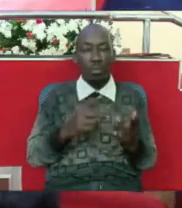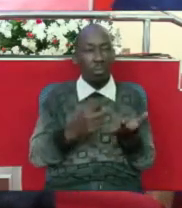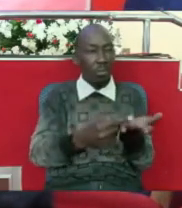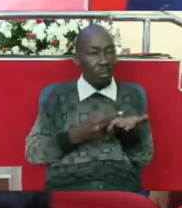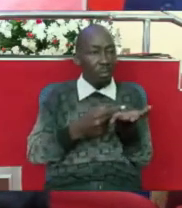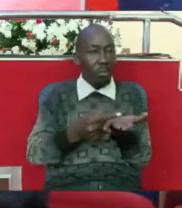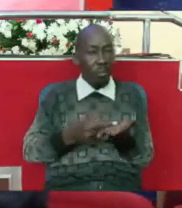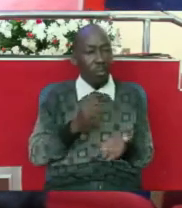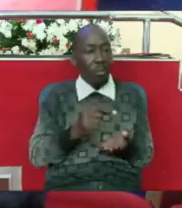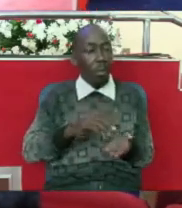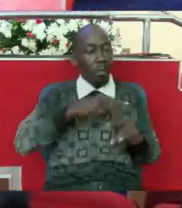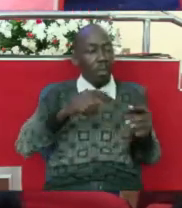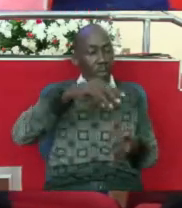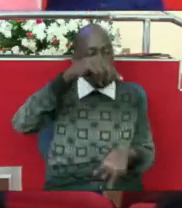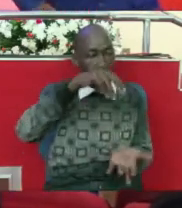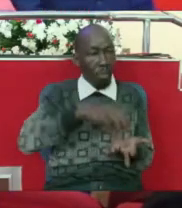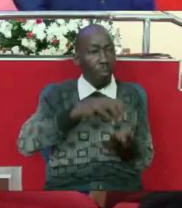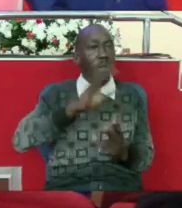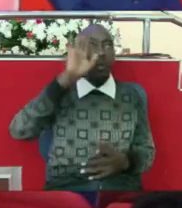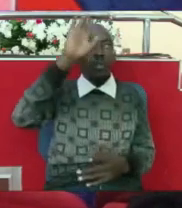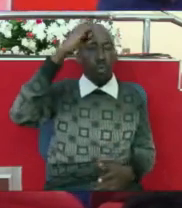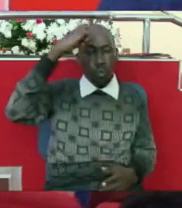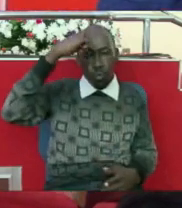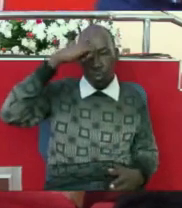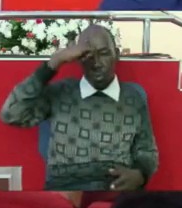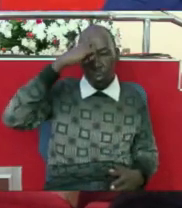But based on his integrity